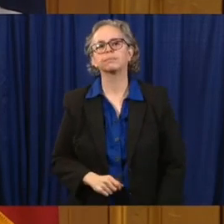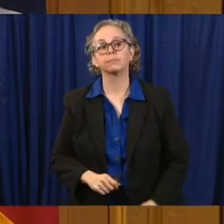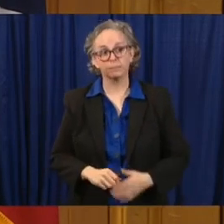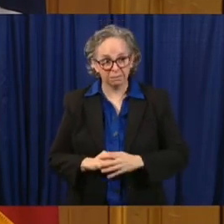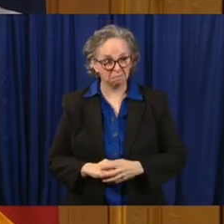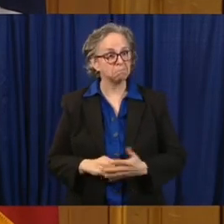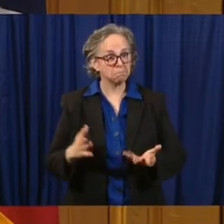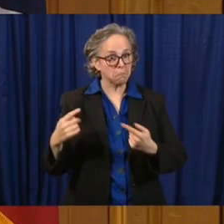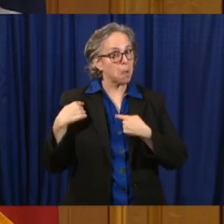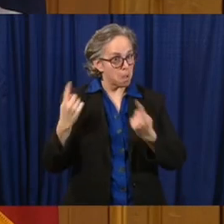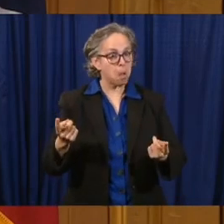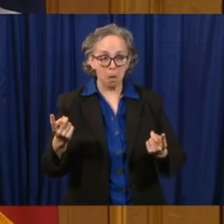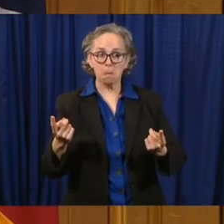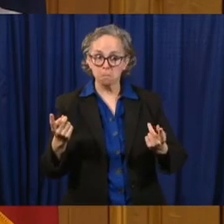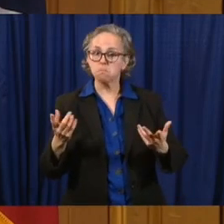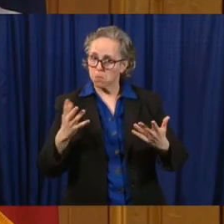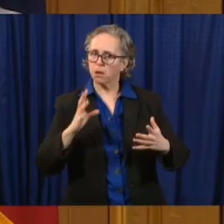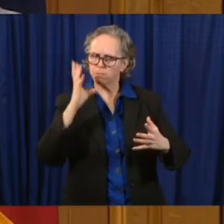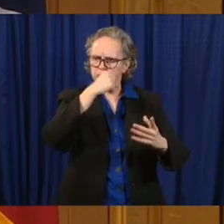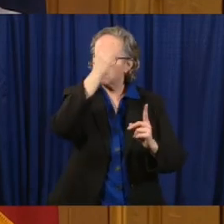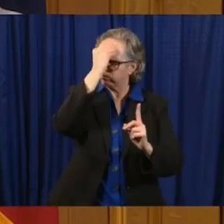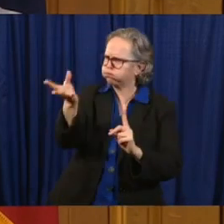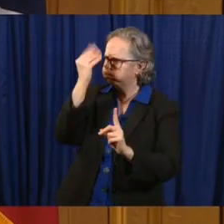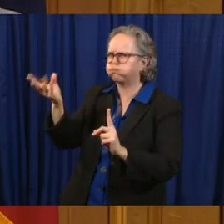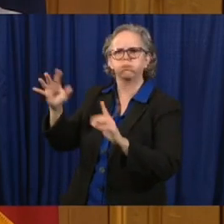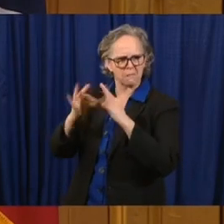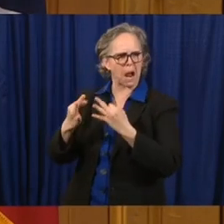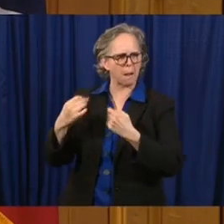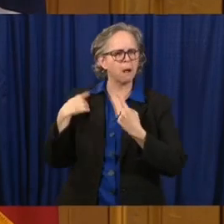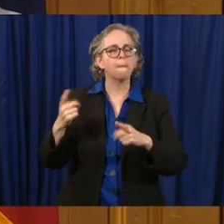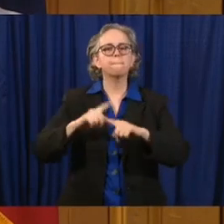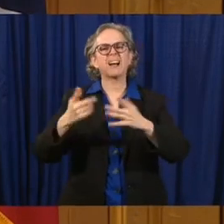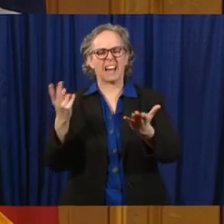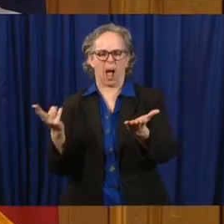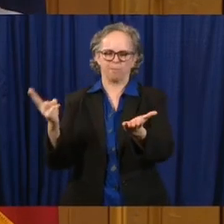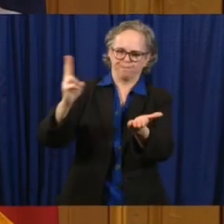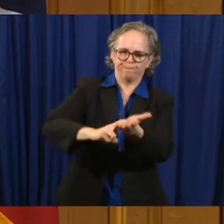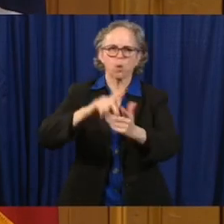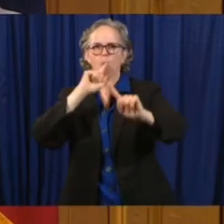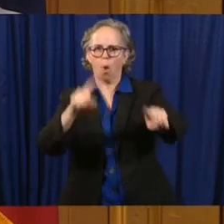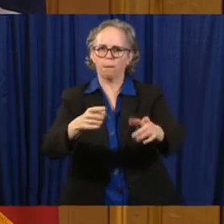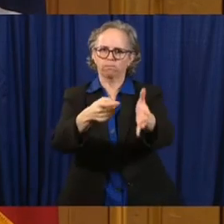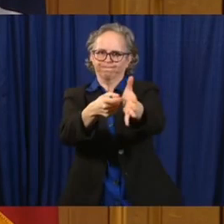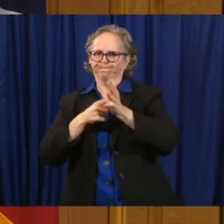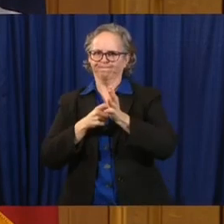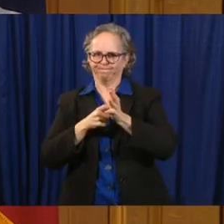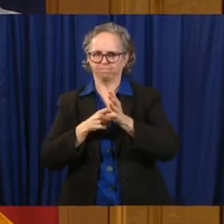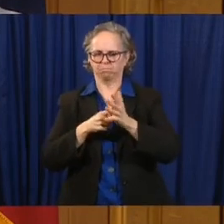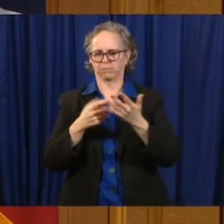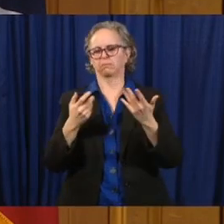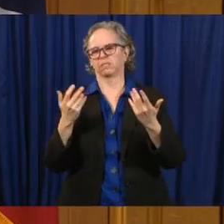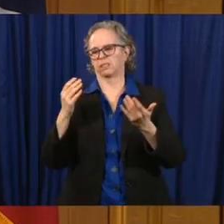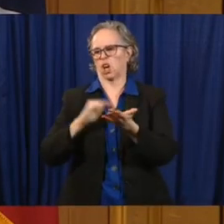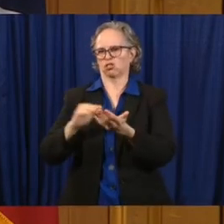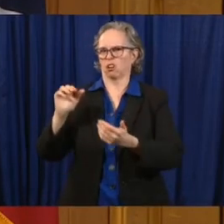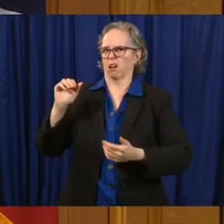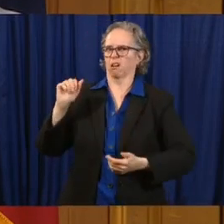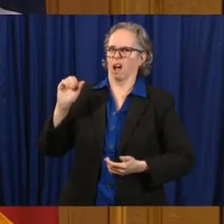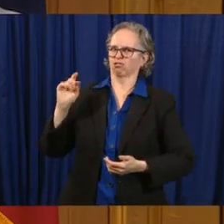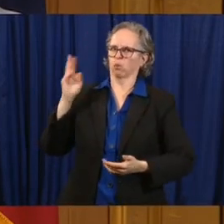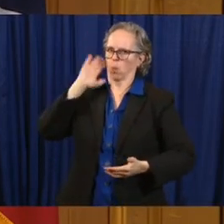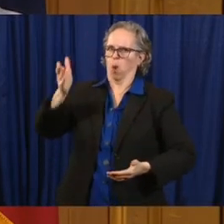all nursing homes in the state of Ohio. Further, we will be providing a list of long-term care